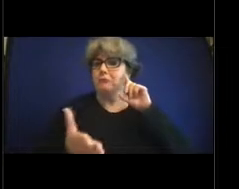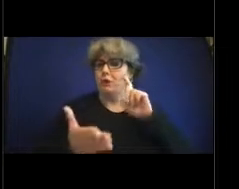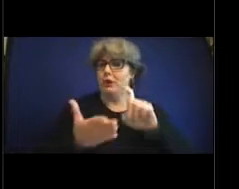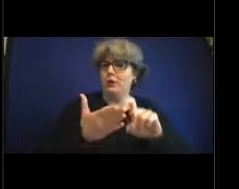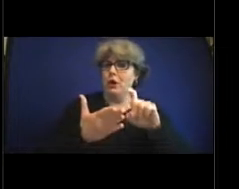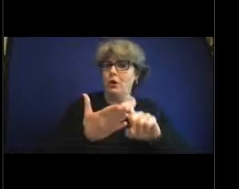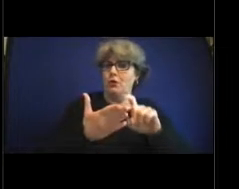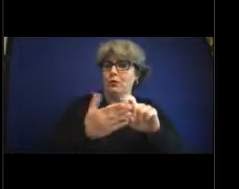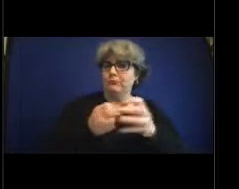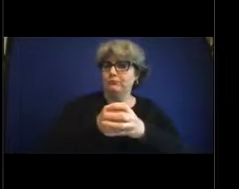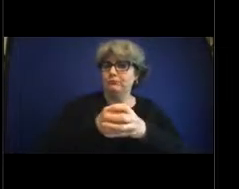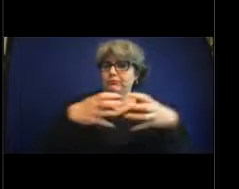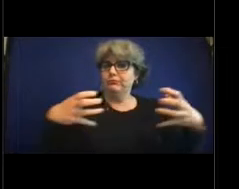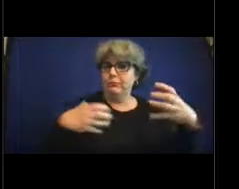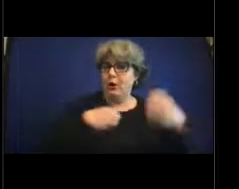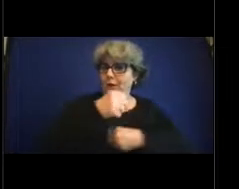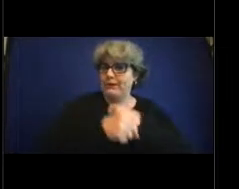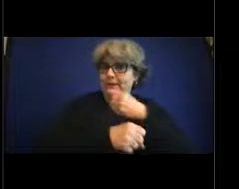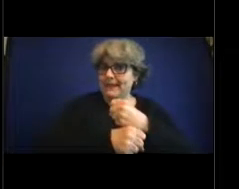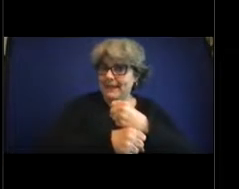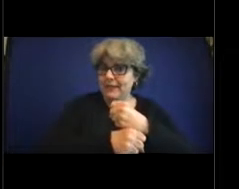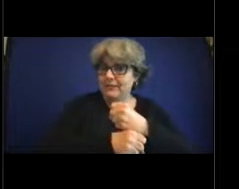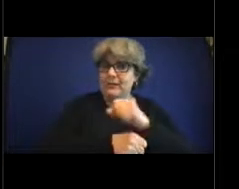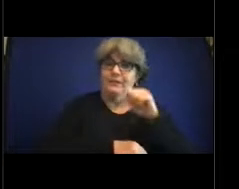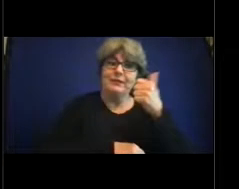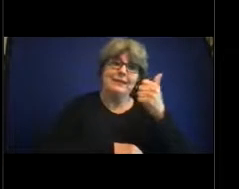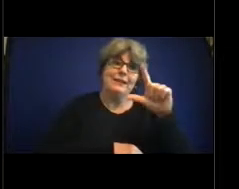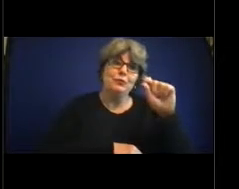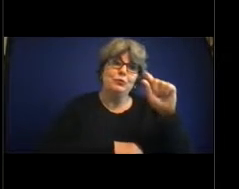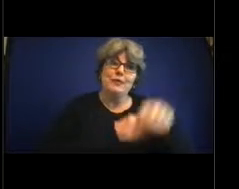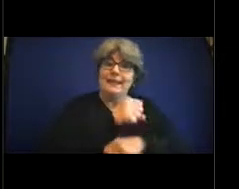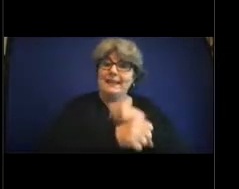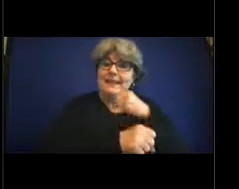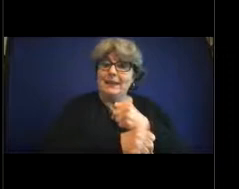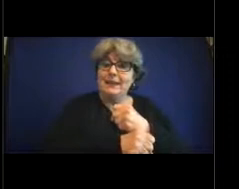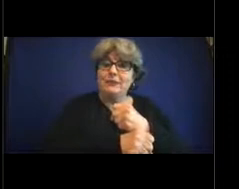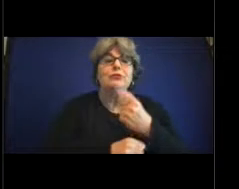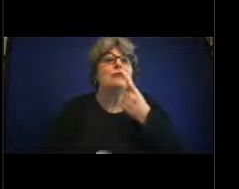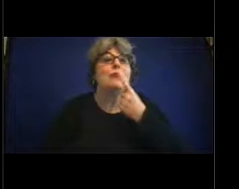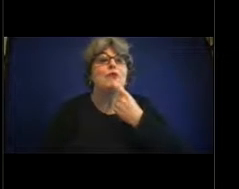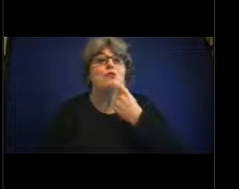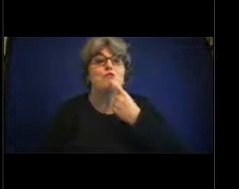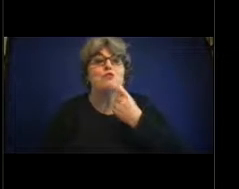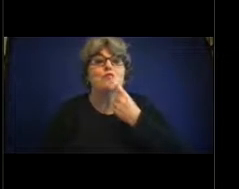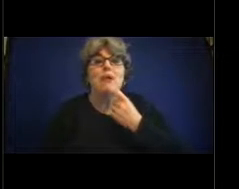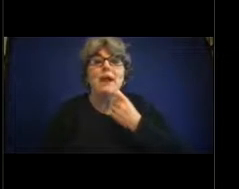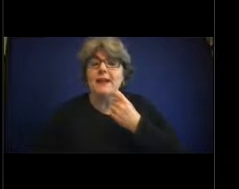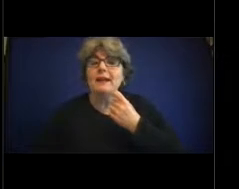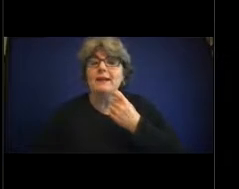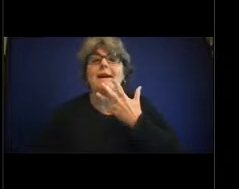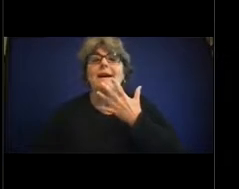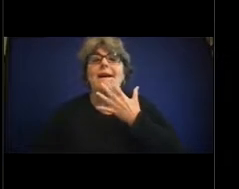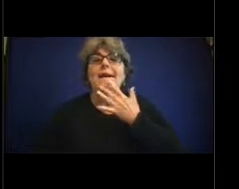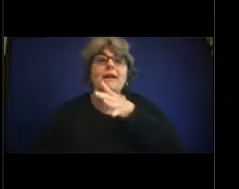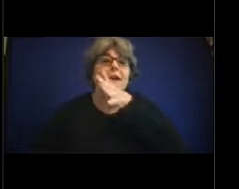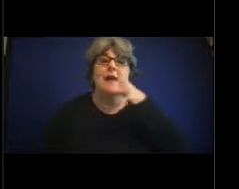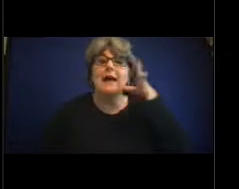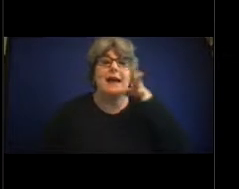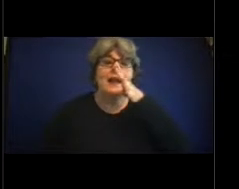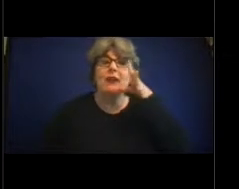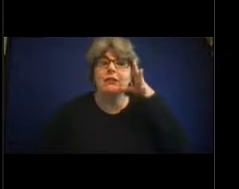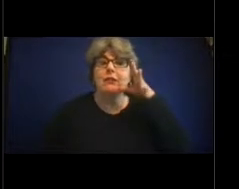growing over several years, over a couple of decades. And you can, if you kind of watch, you see all the red areas. The red areas are agricultural farm